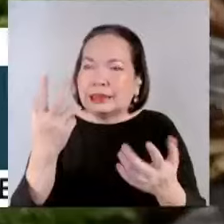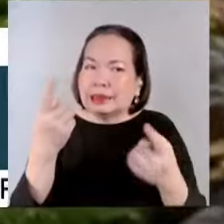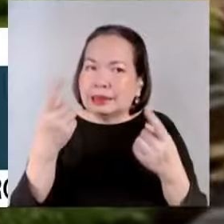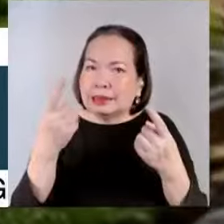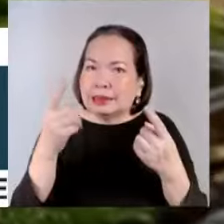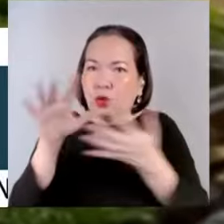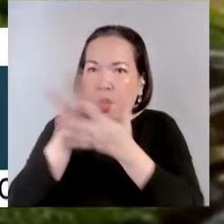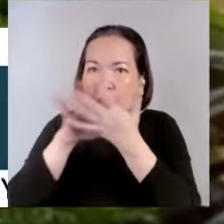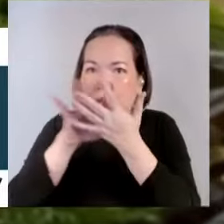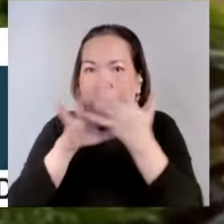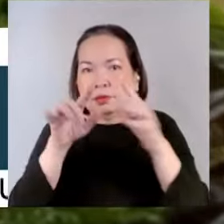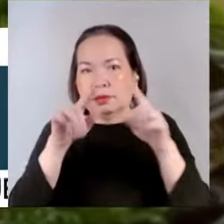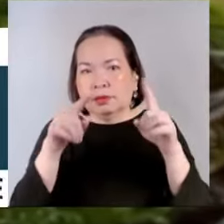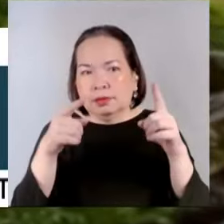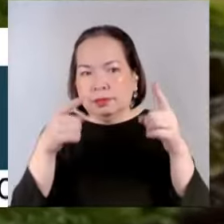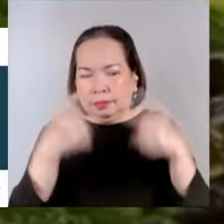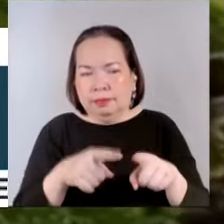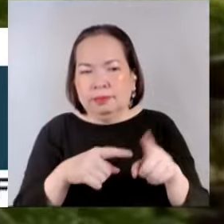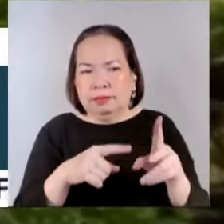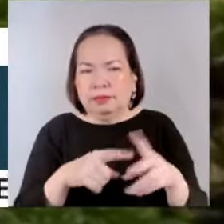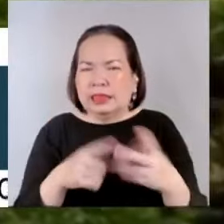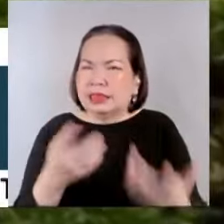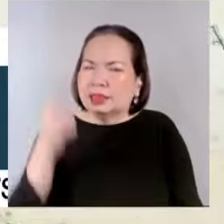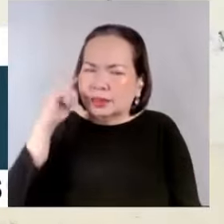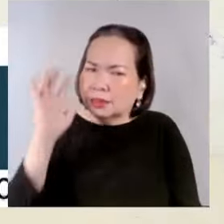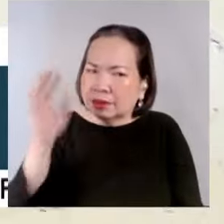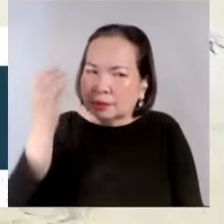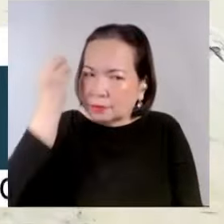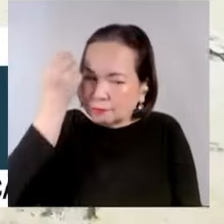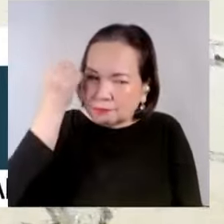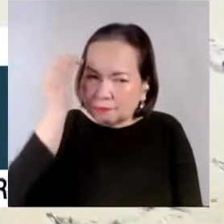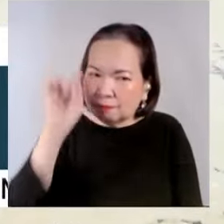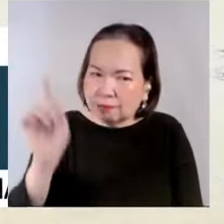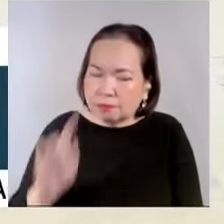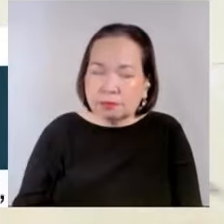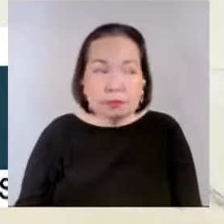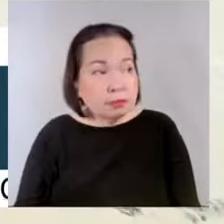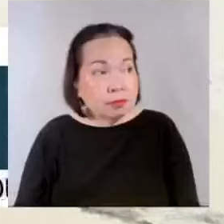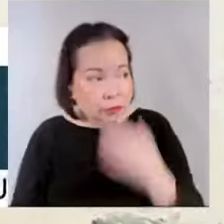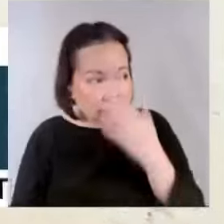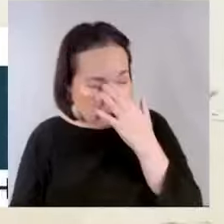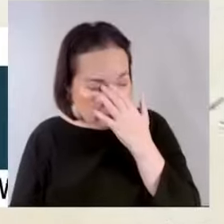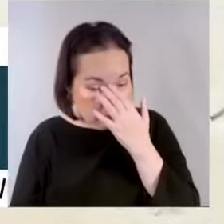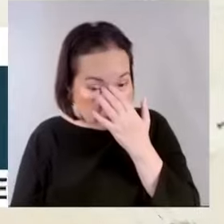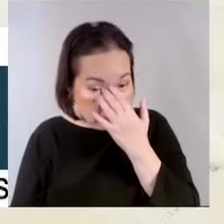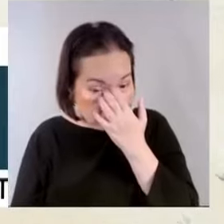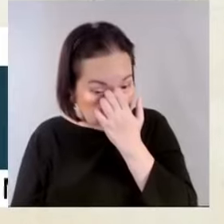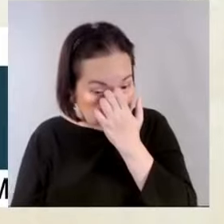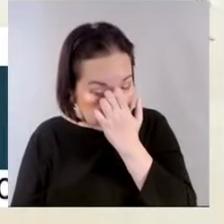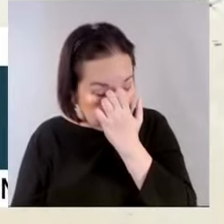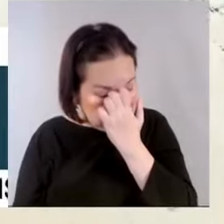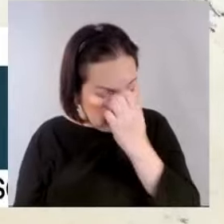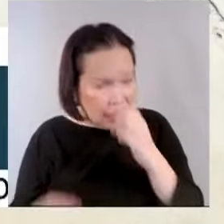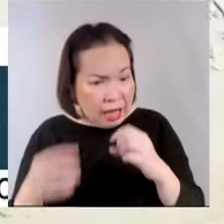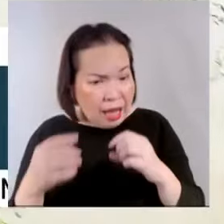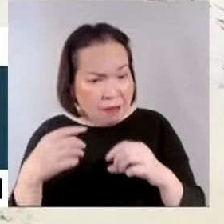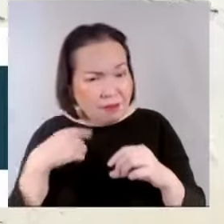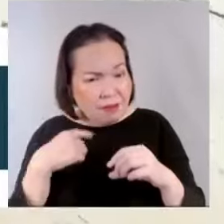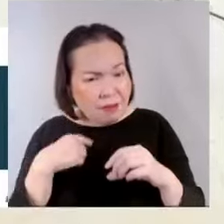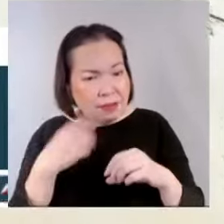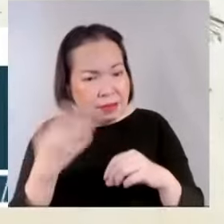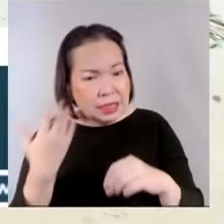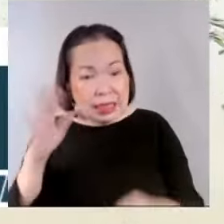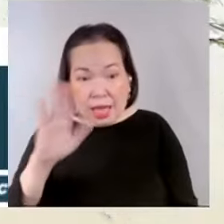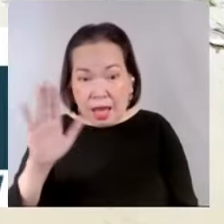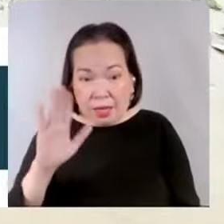affected areas. What are your thoughts regarding that, Veronica? Actually, around Sunday, we were already releasing